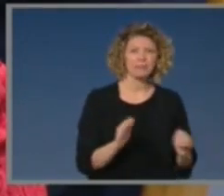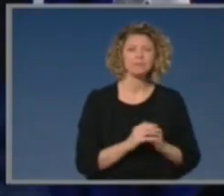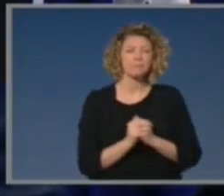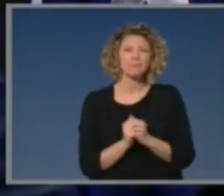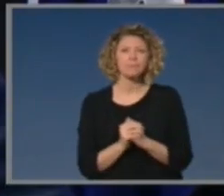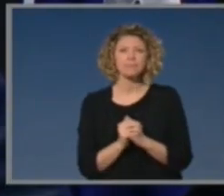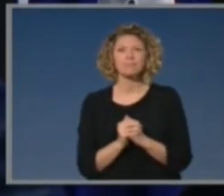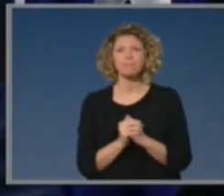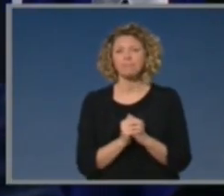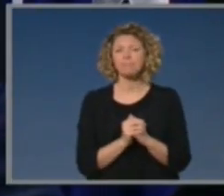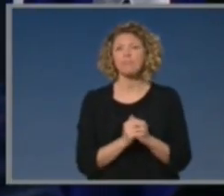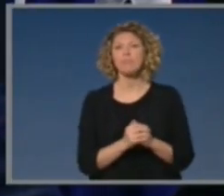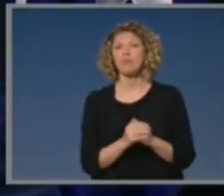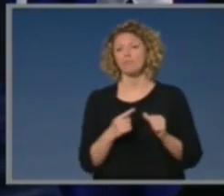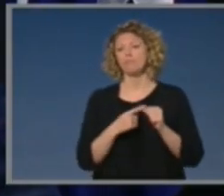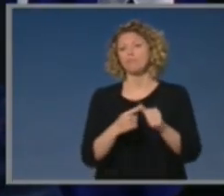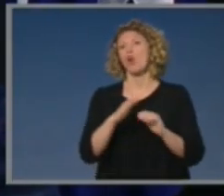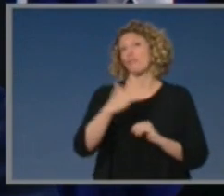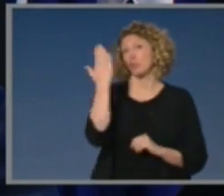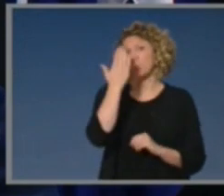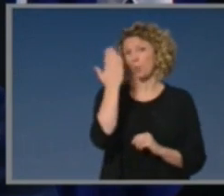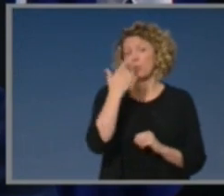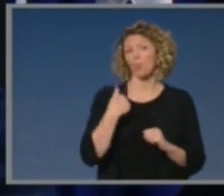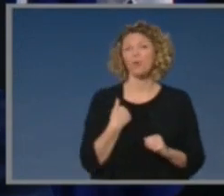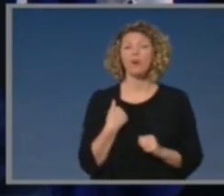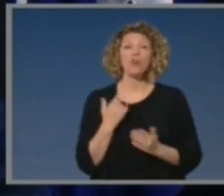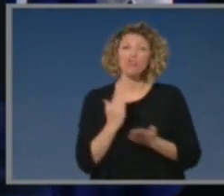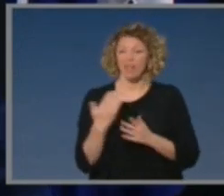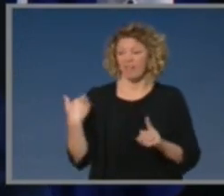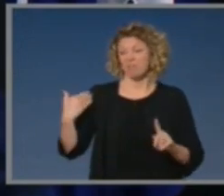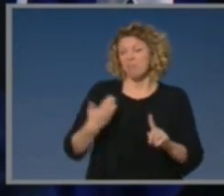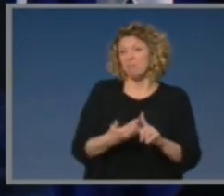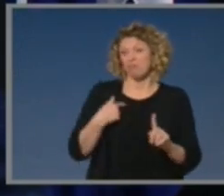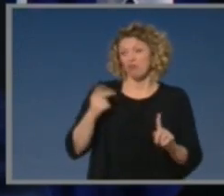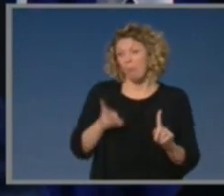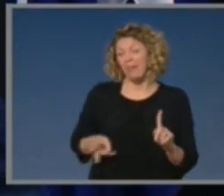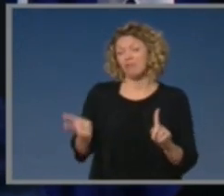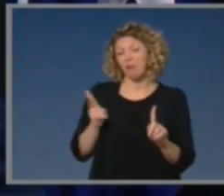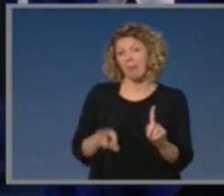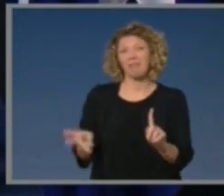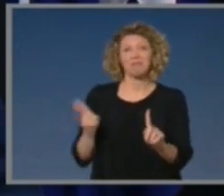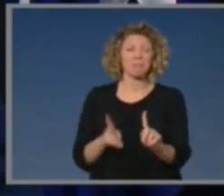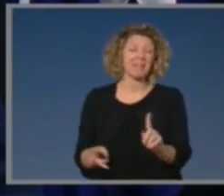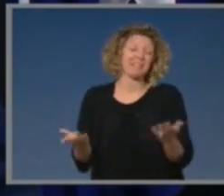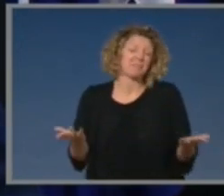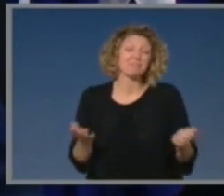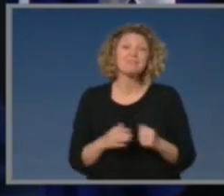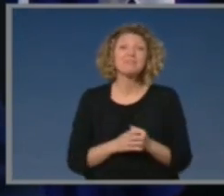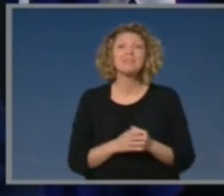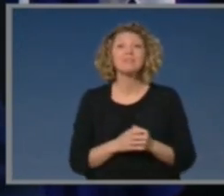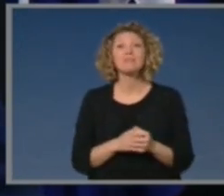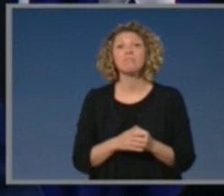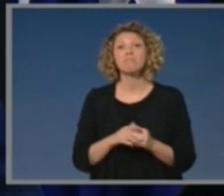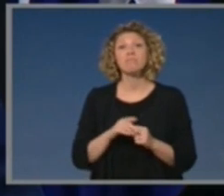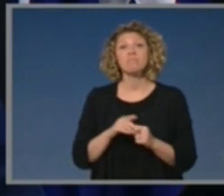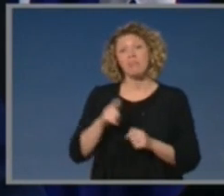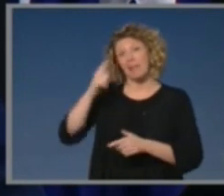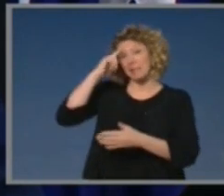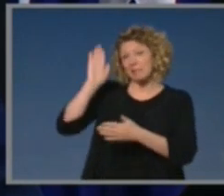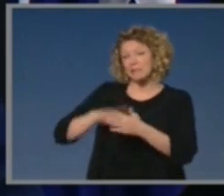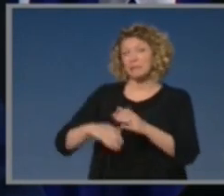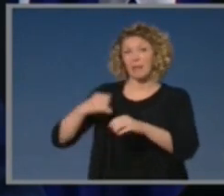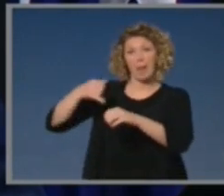on schools, I can only repeat what I've been saying for months, and that is that the expert medical advice is